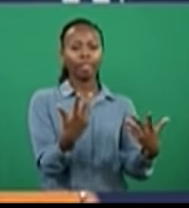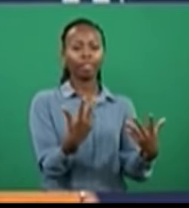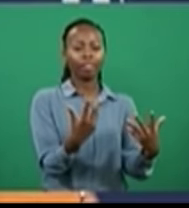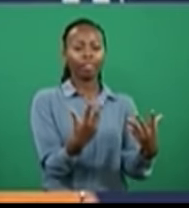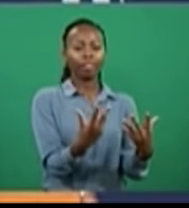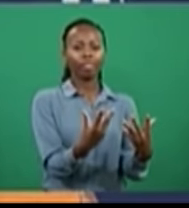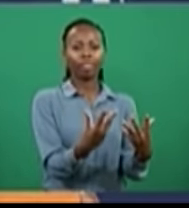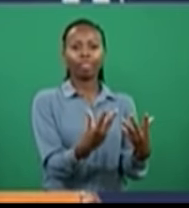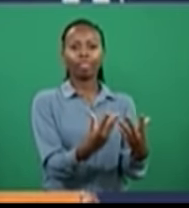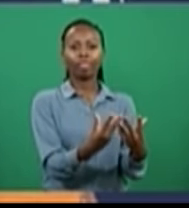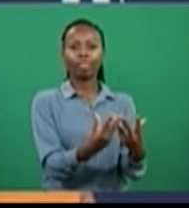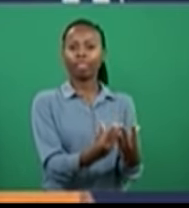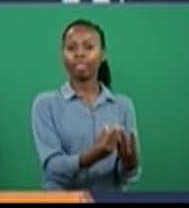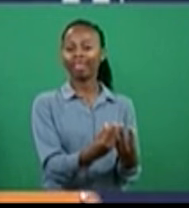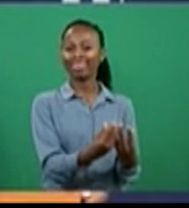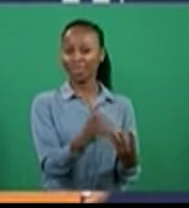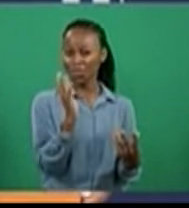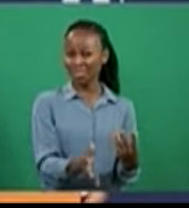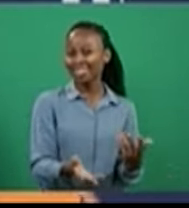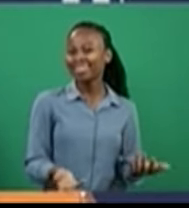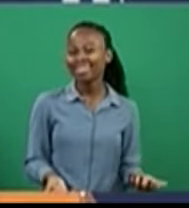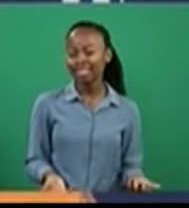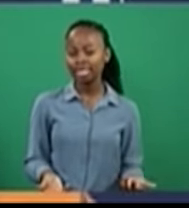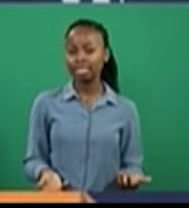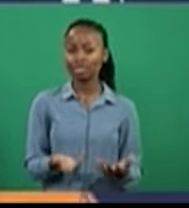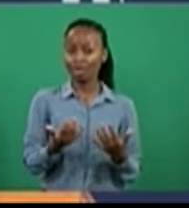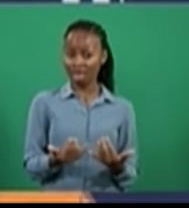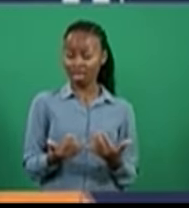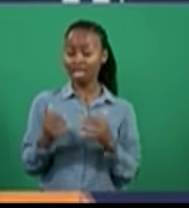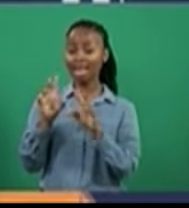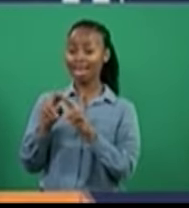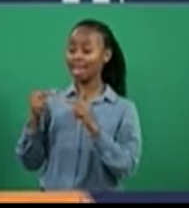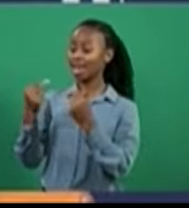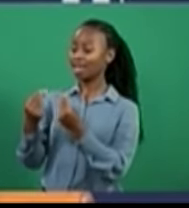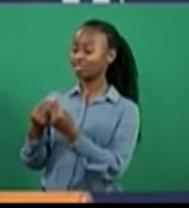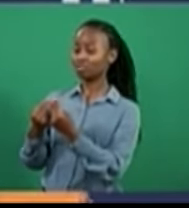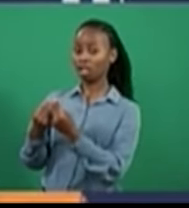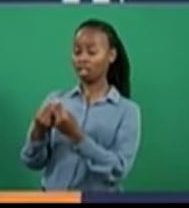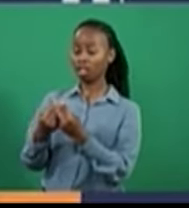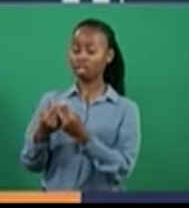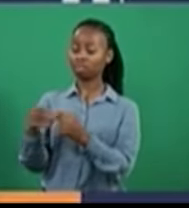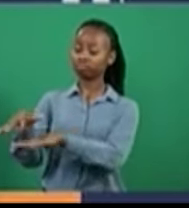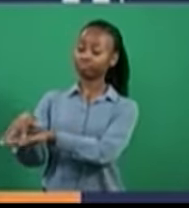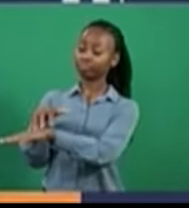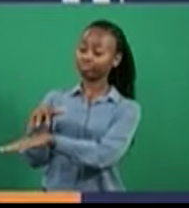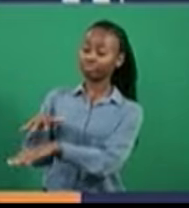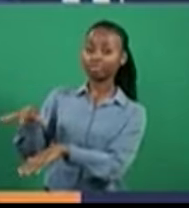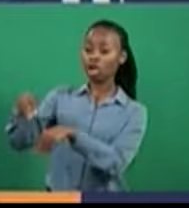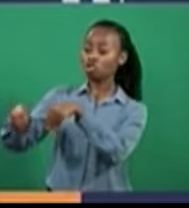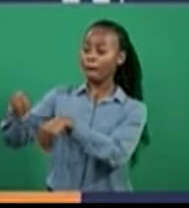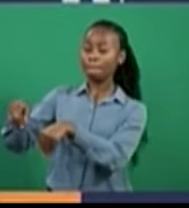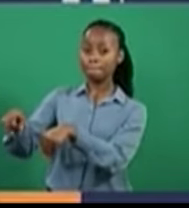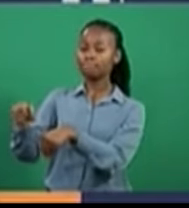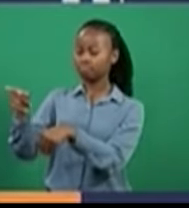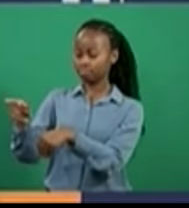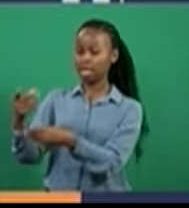than what was expected. As a matter of fact, the national crop estimates had already come up and